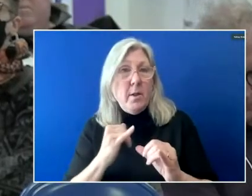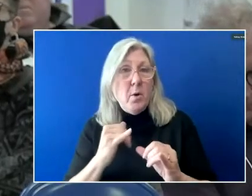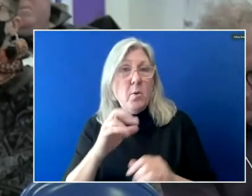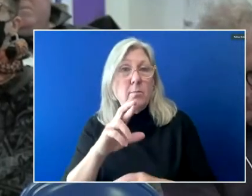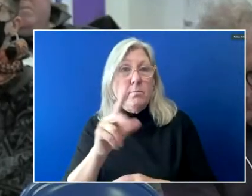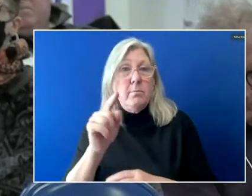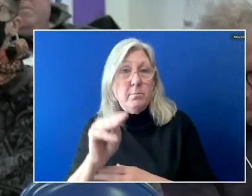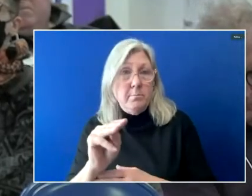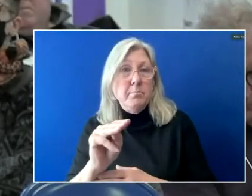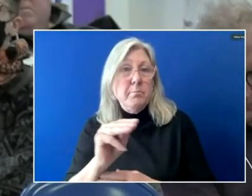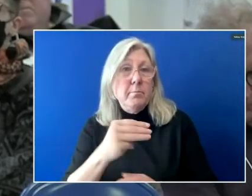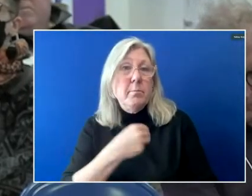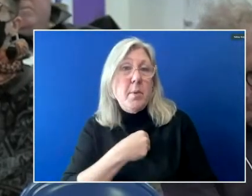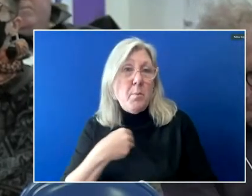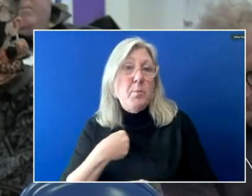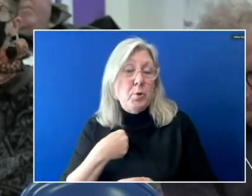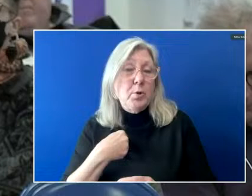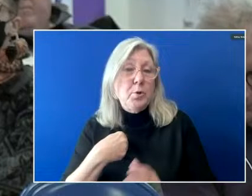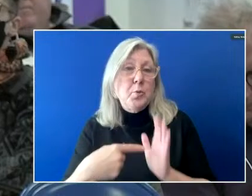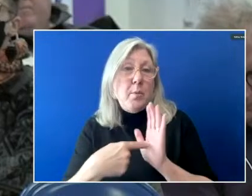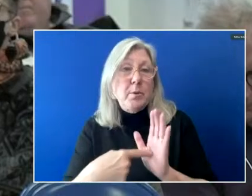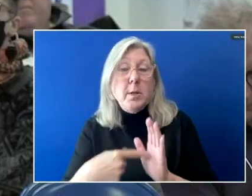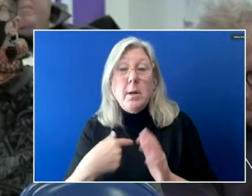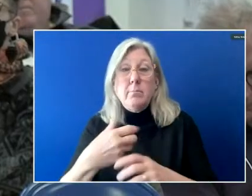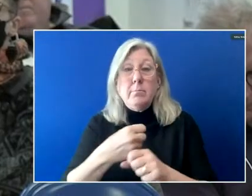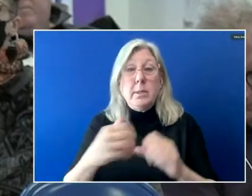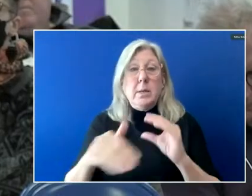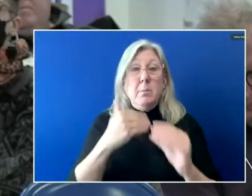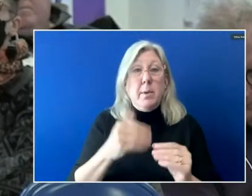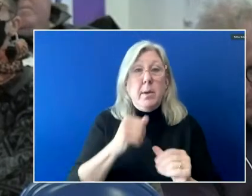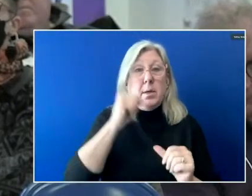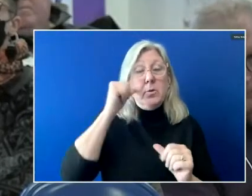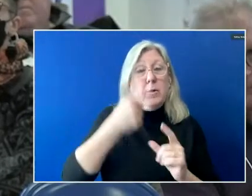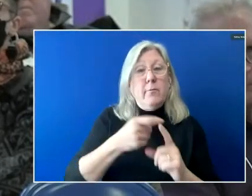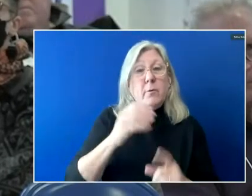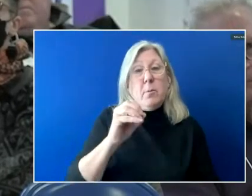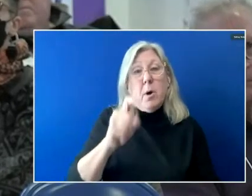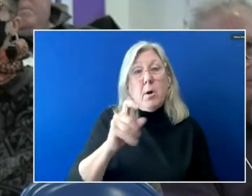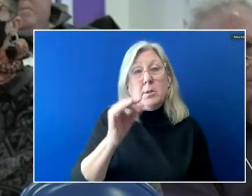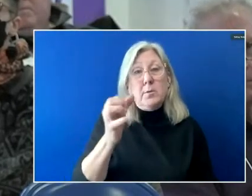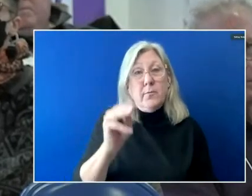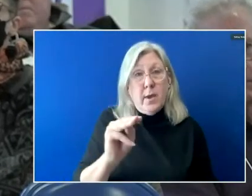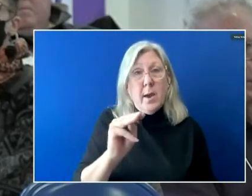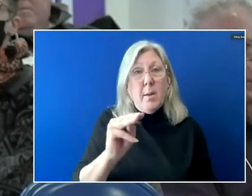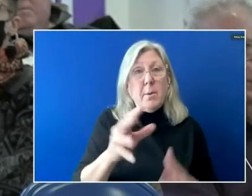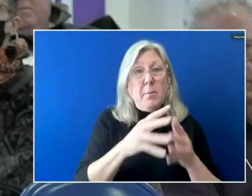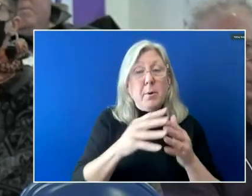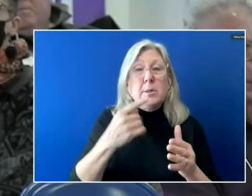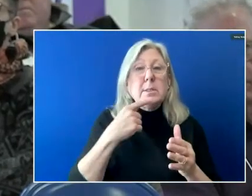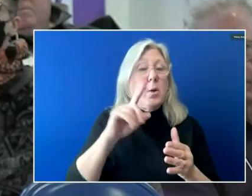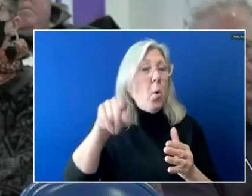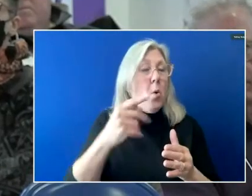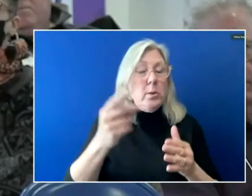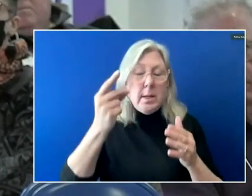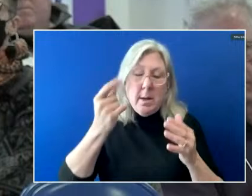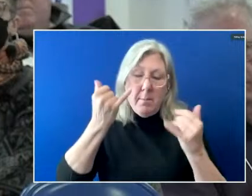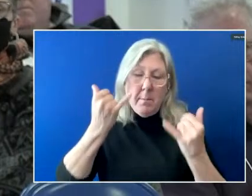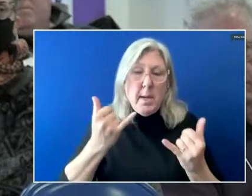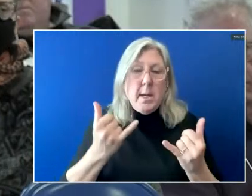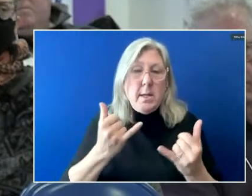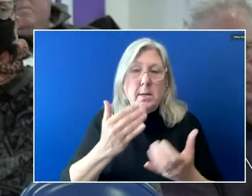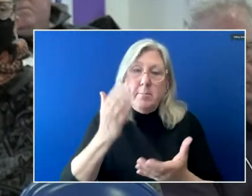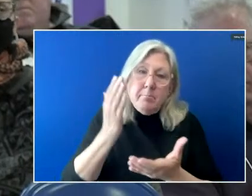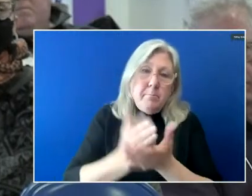represent I received an email yesterday from Oxfam America that said only an immediate cessation of hostilities and safe